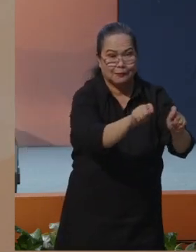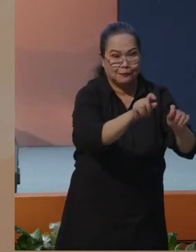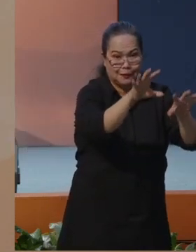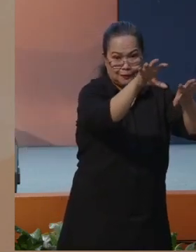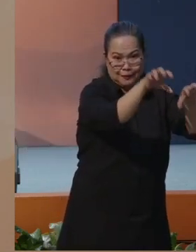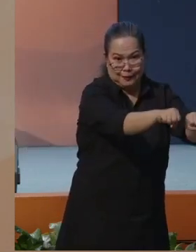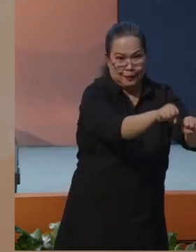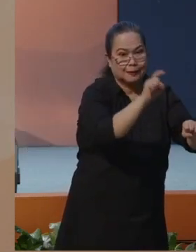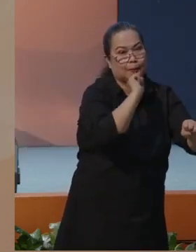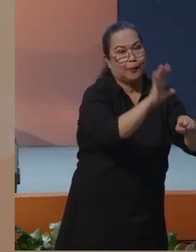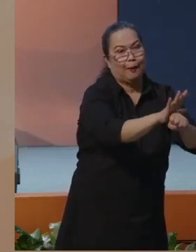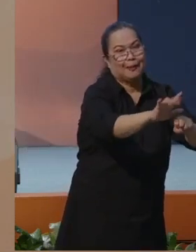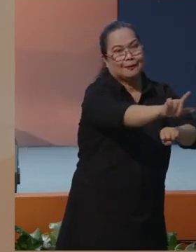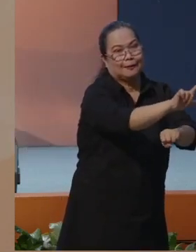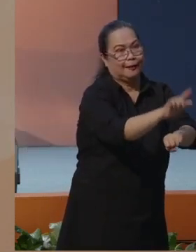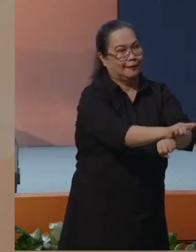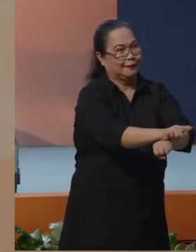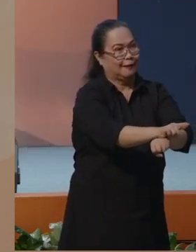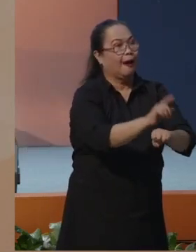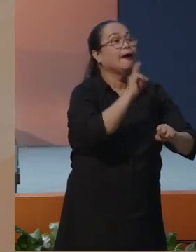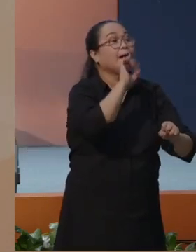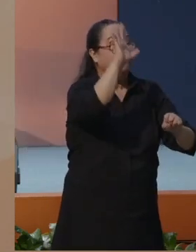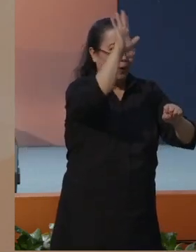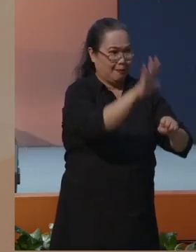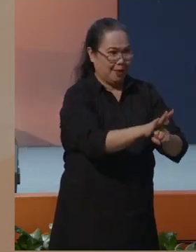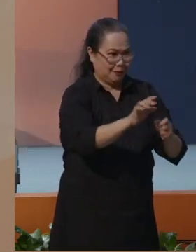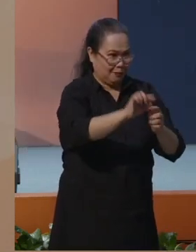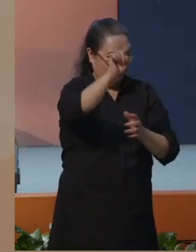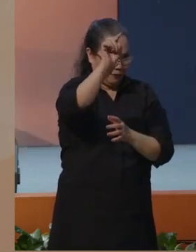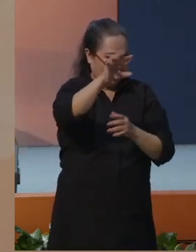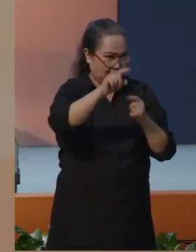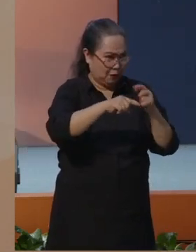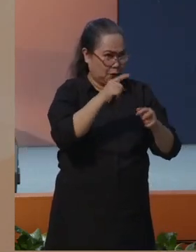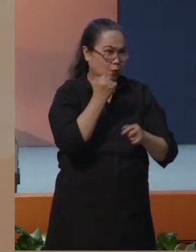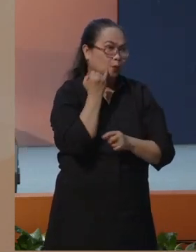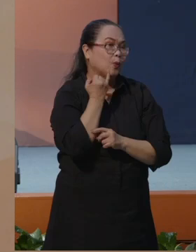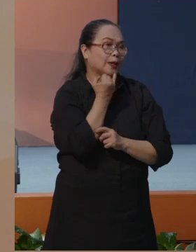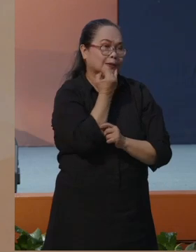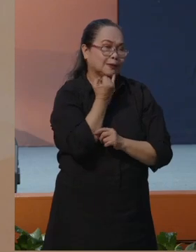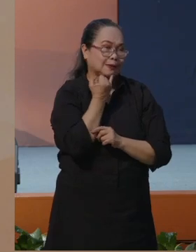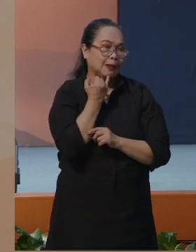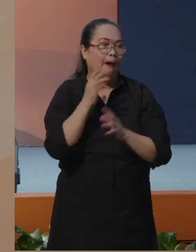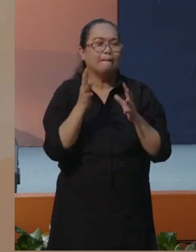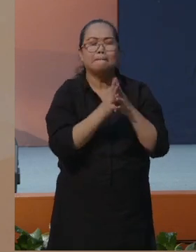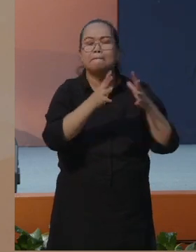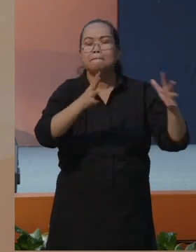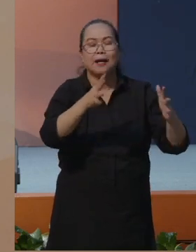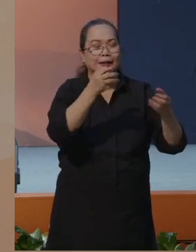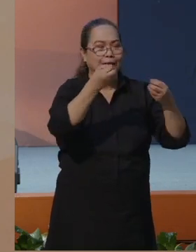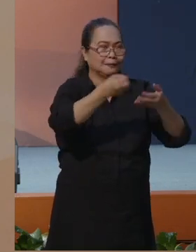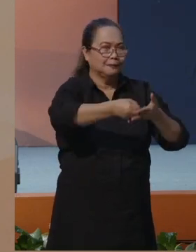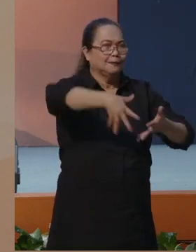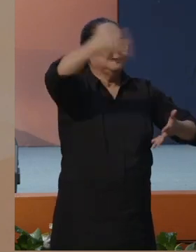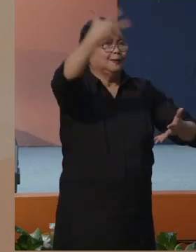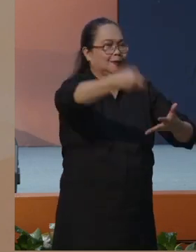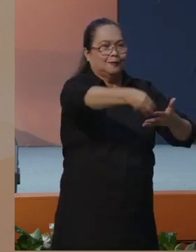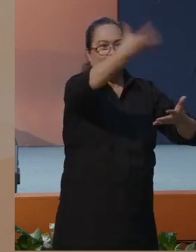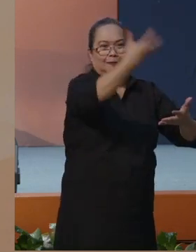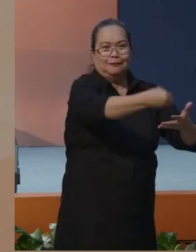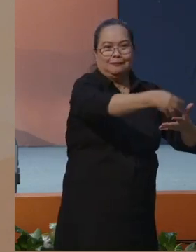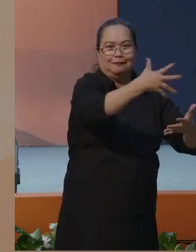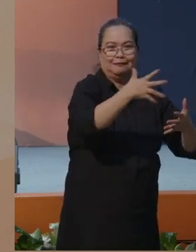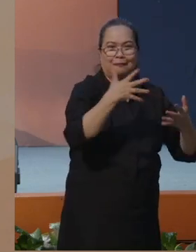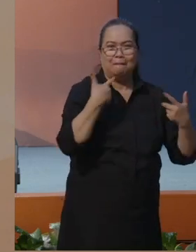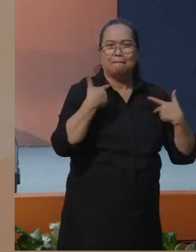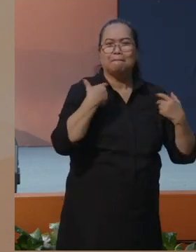Hittites, Amorites, Perizzites, Hivites, Jebusites, a land flowing with milk and honey. Ang